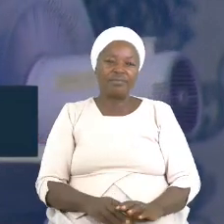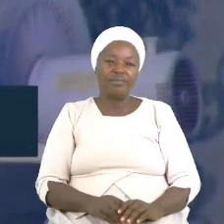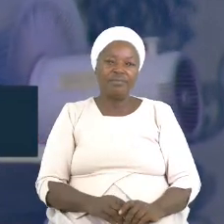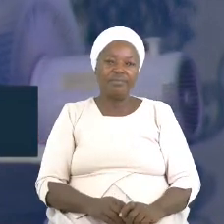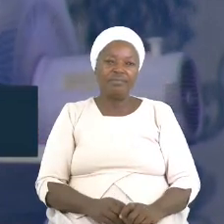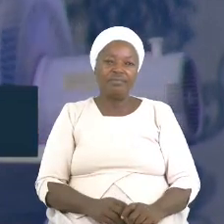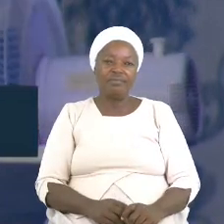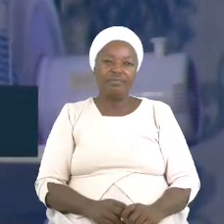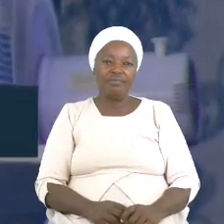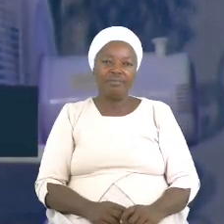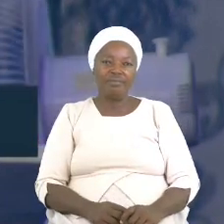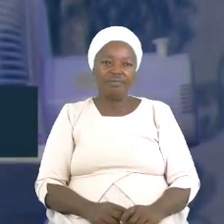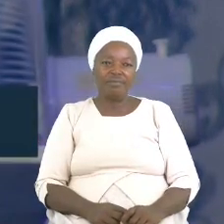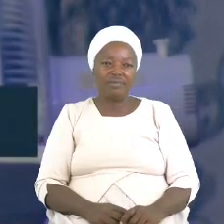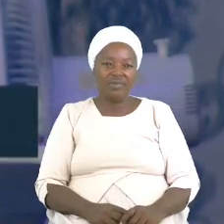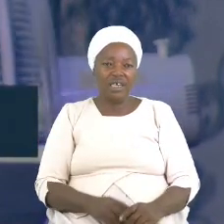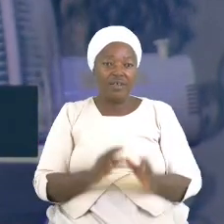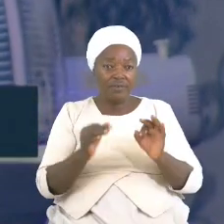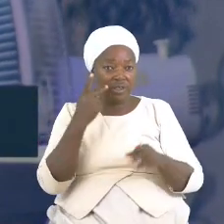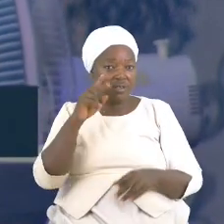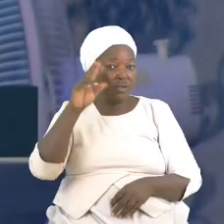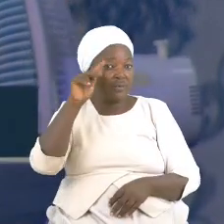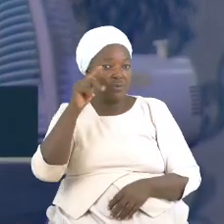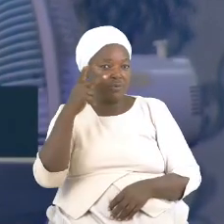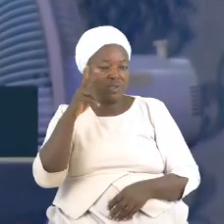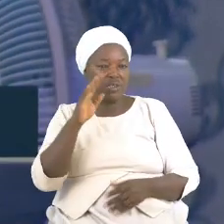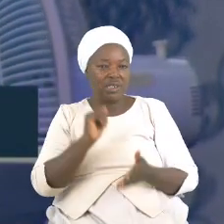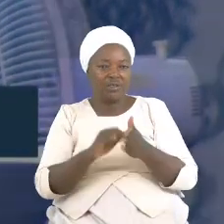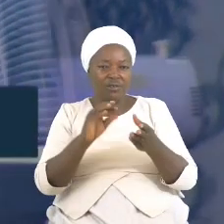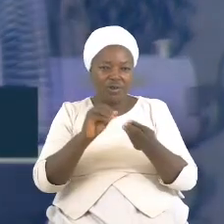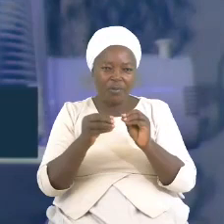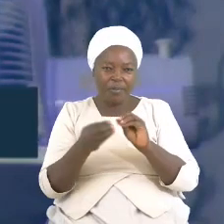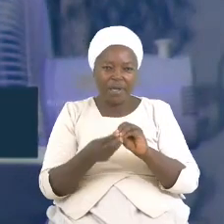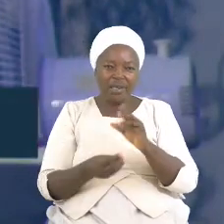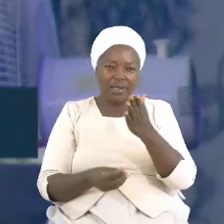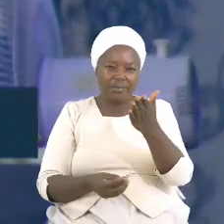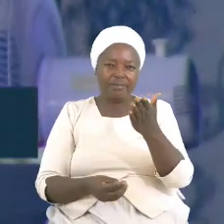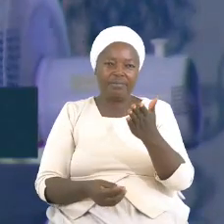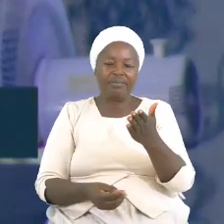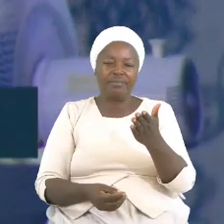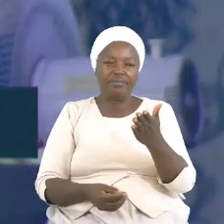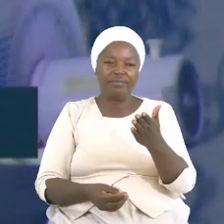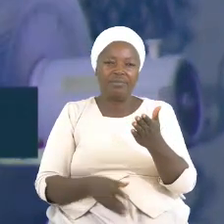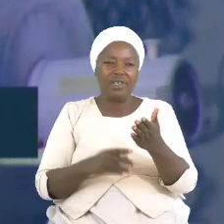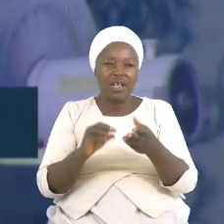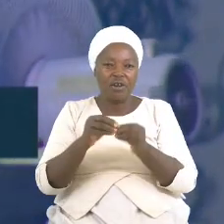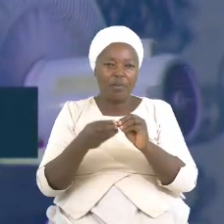+234 915 444 9263. If you look at the screen, you will see that number. The number again.